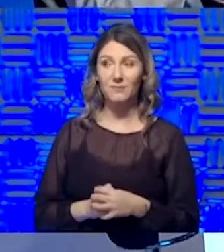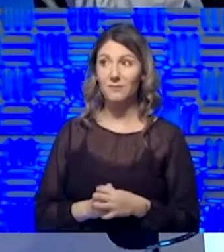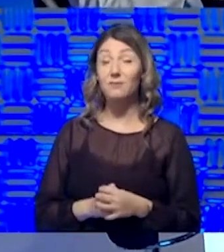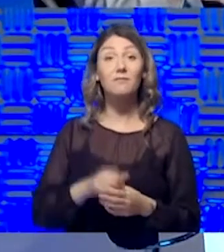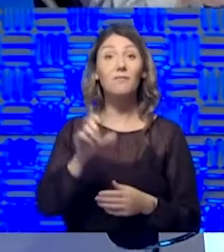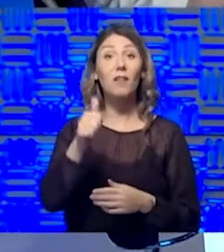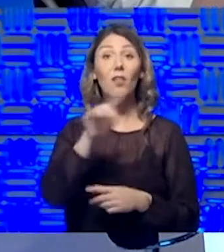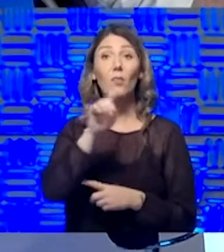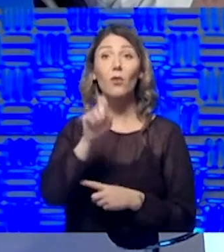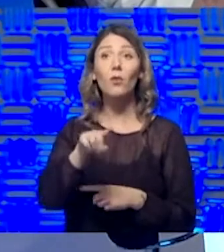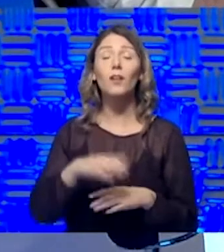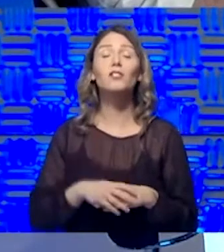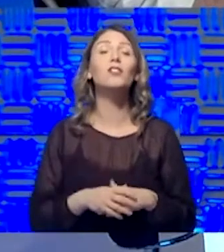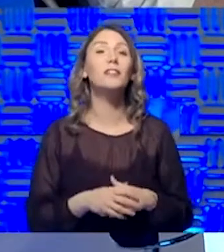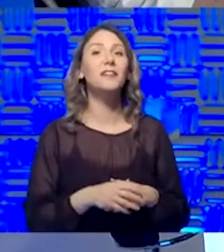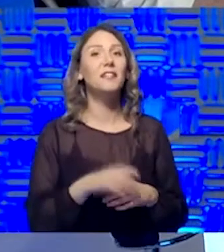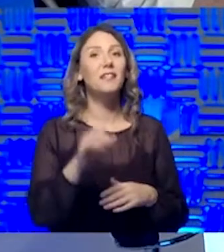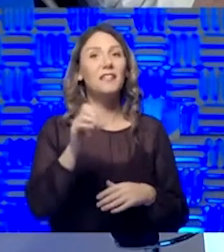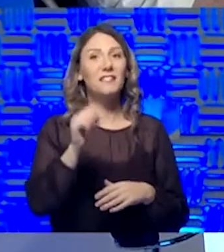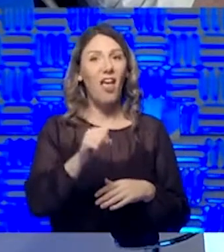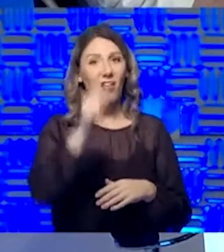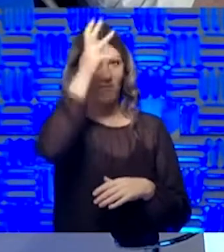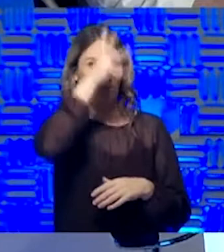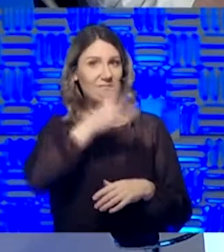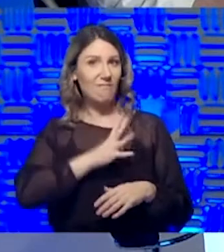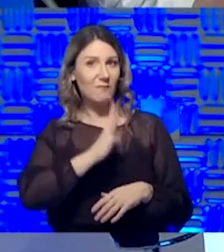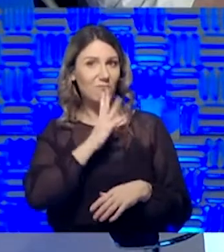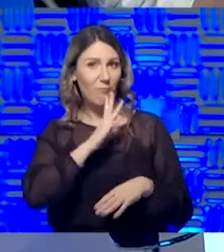Other questions? Yeah, it does seem to be fairly wild.